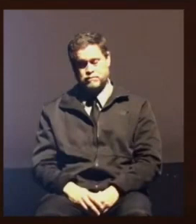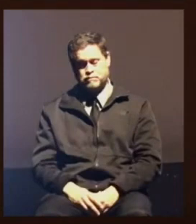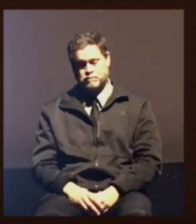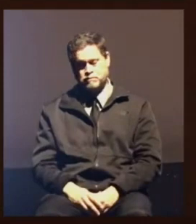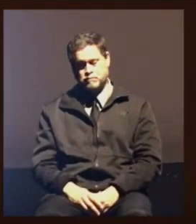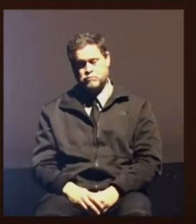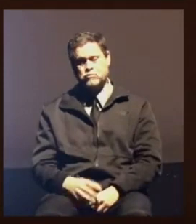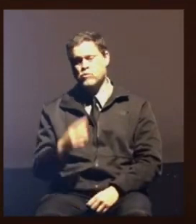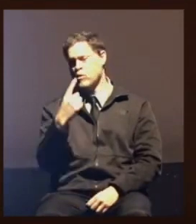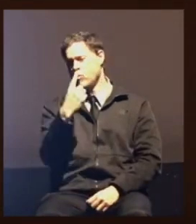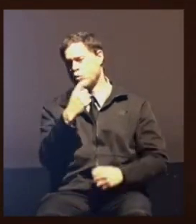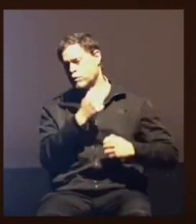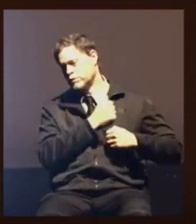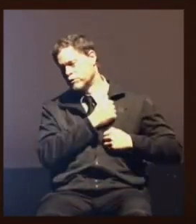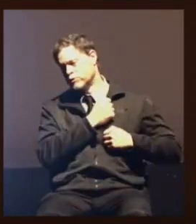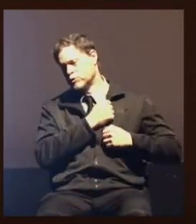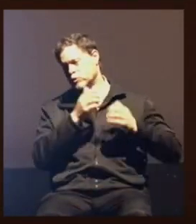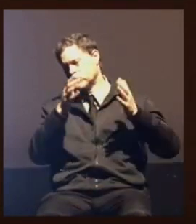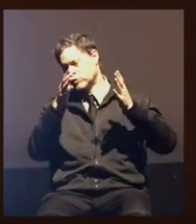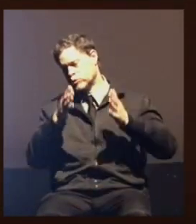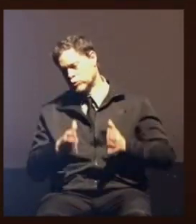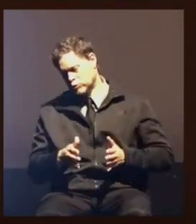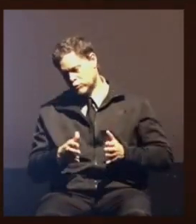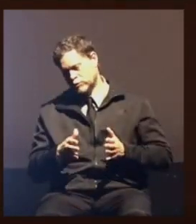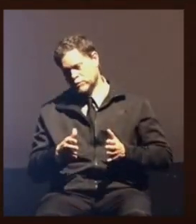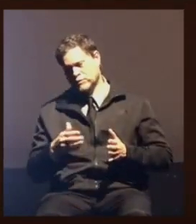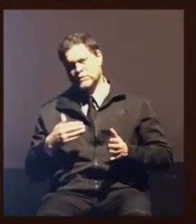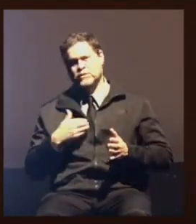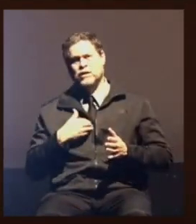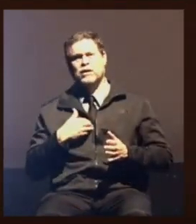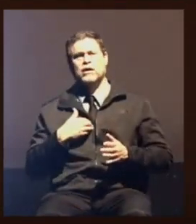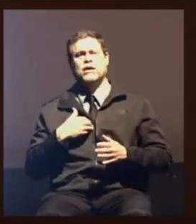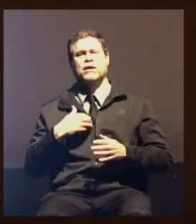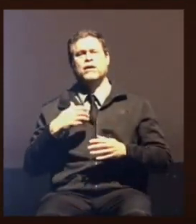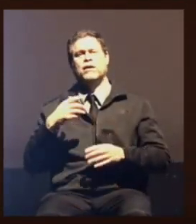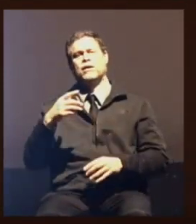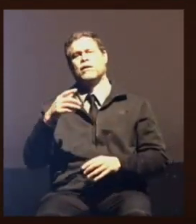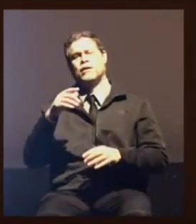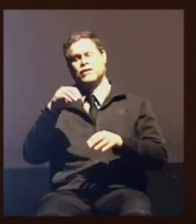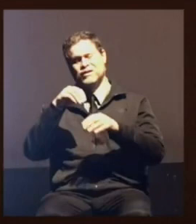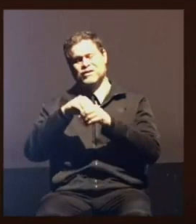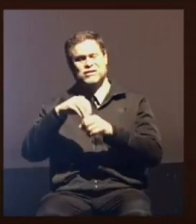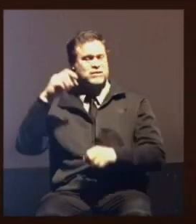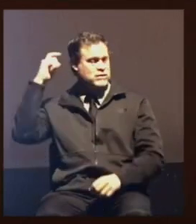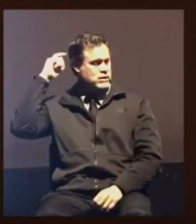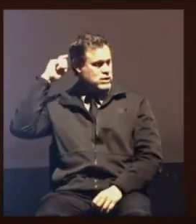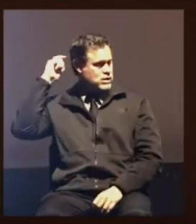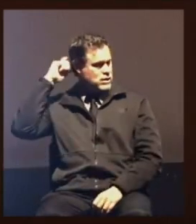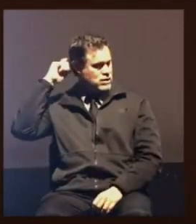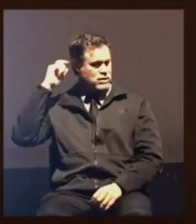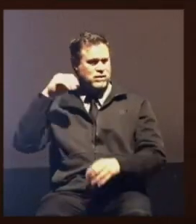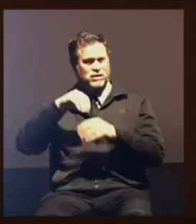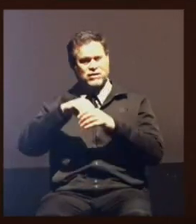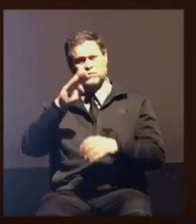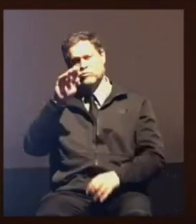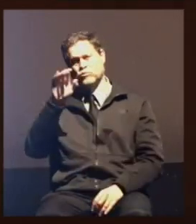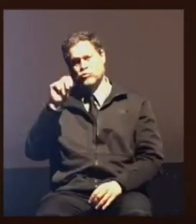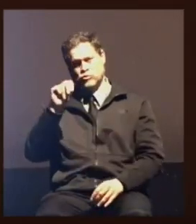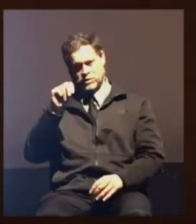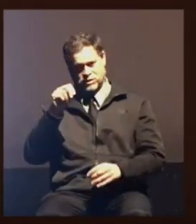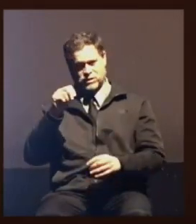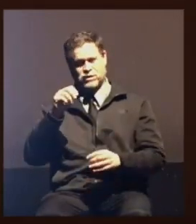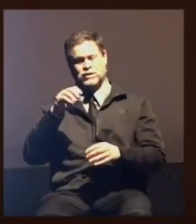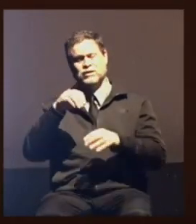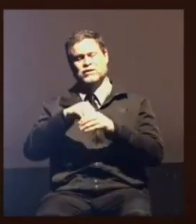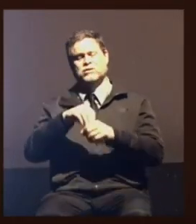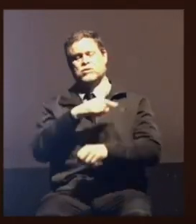One soldier had shrapnel wounds to the back of his head and brain, and multiple shrapnel wounds